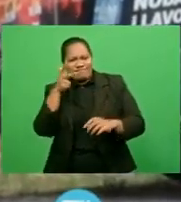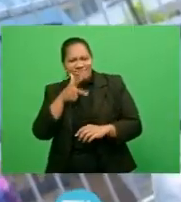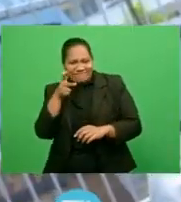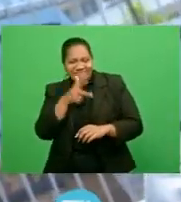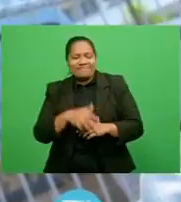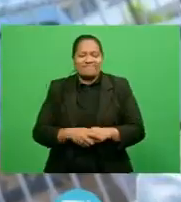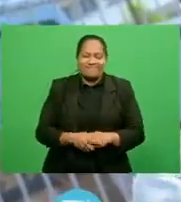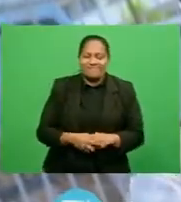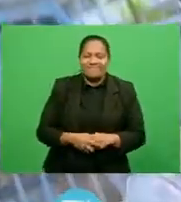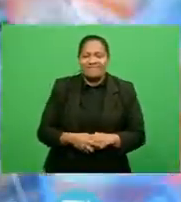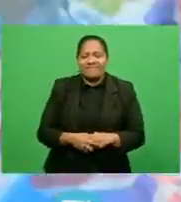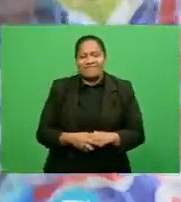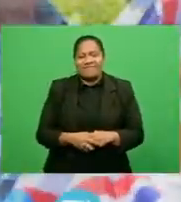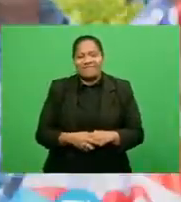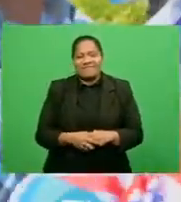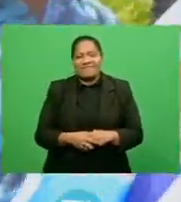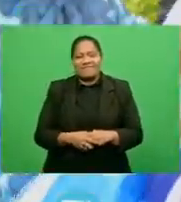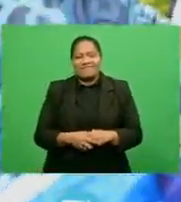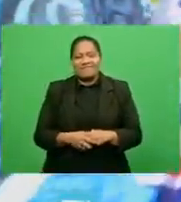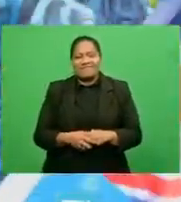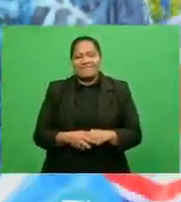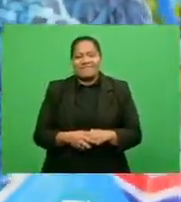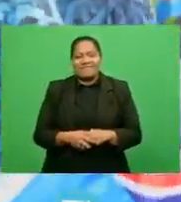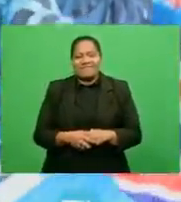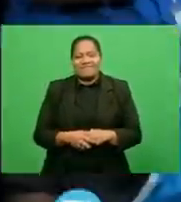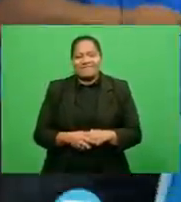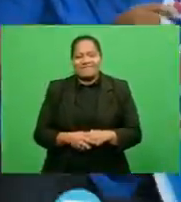Josai Nanunga, FBC News.